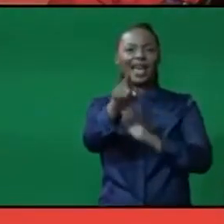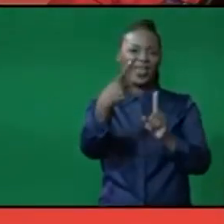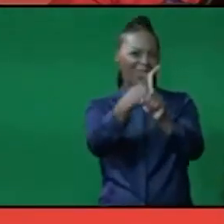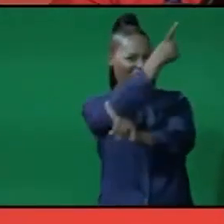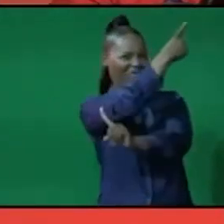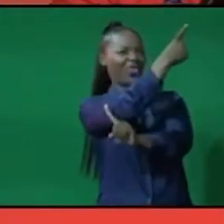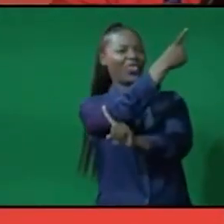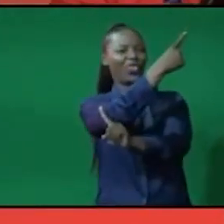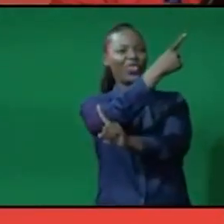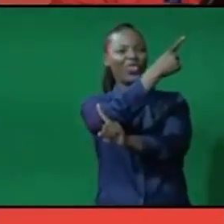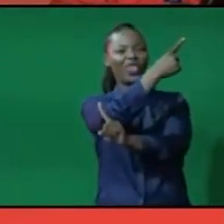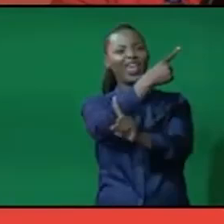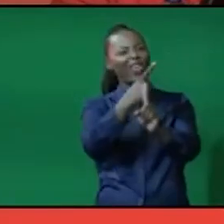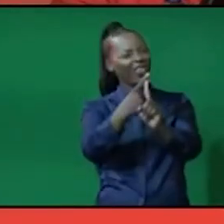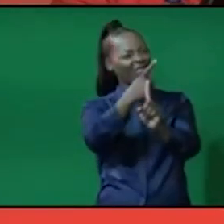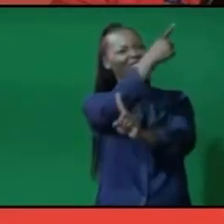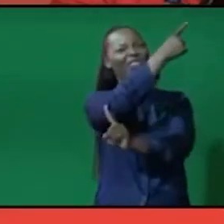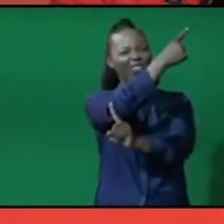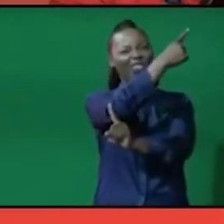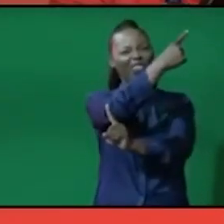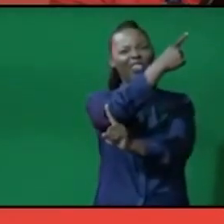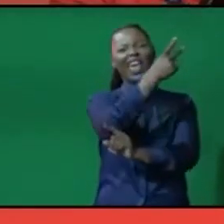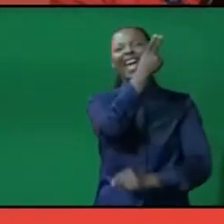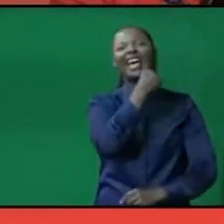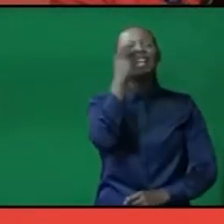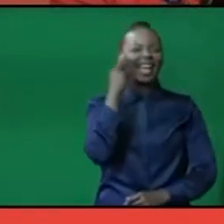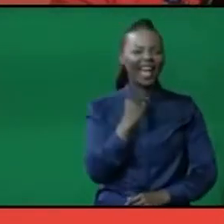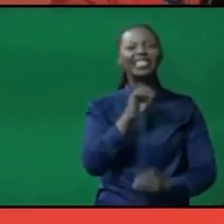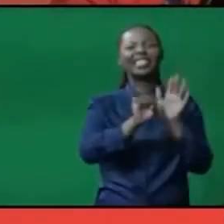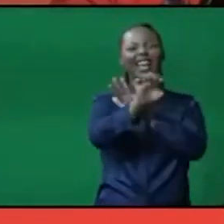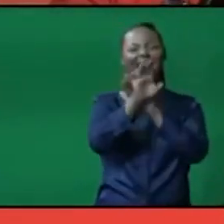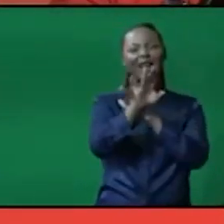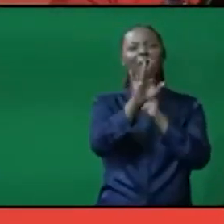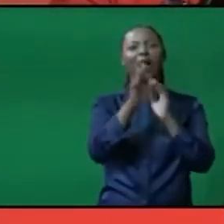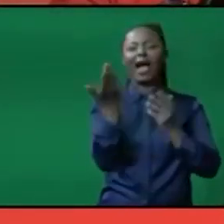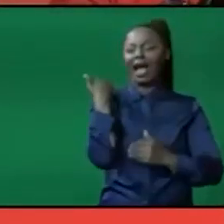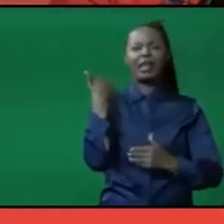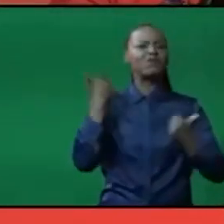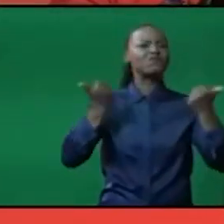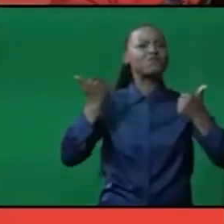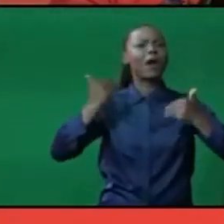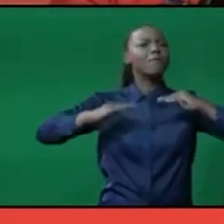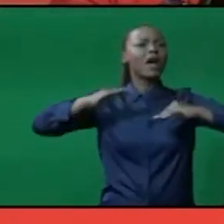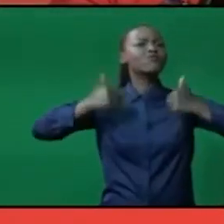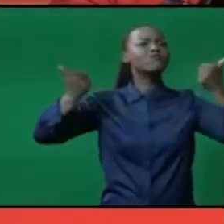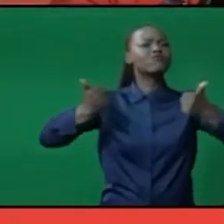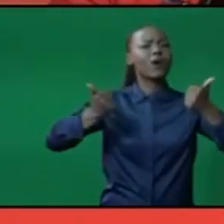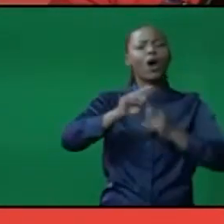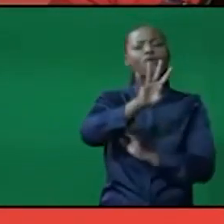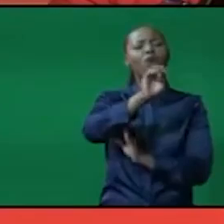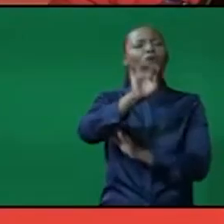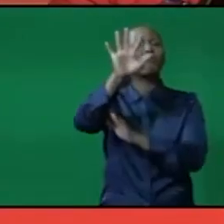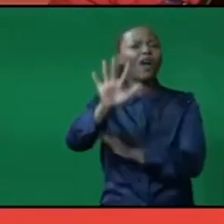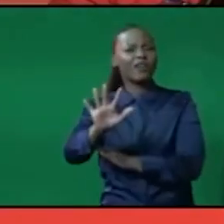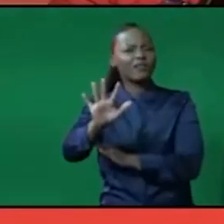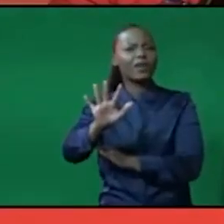it used to be a very nice channel, well balanced. And there is a guy there of 405 who,